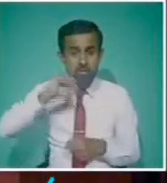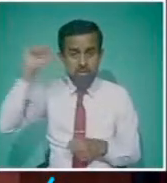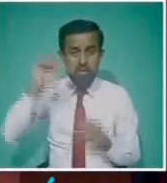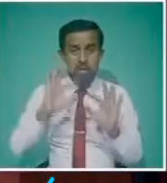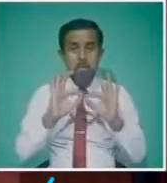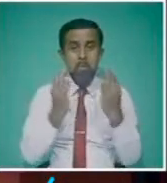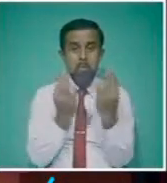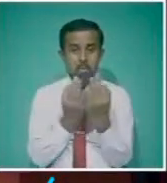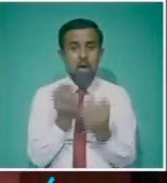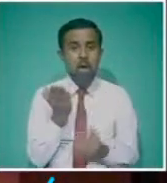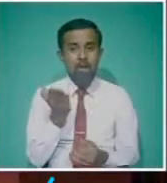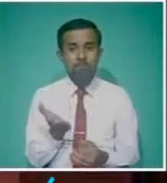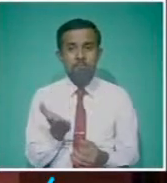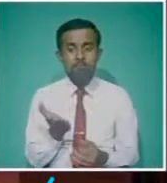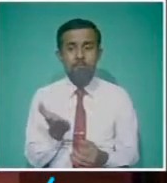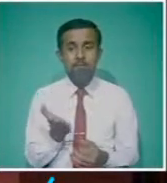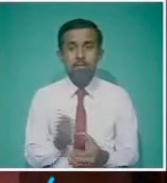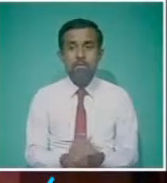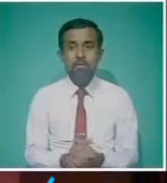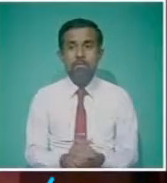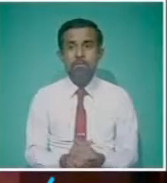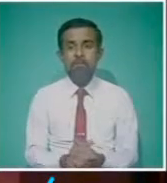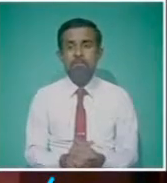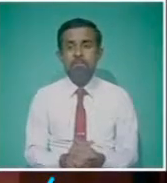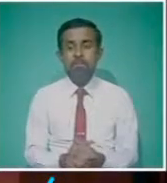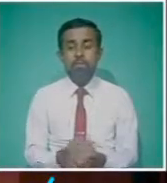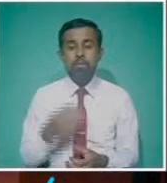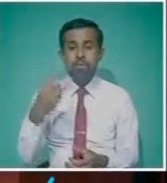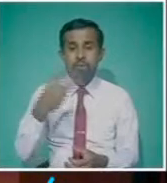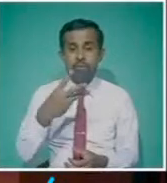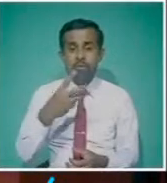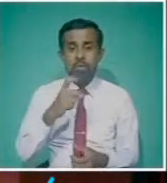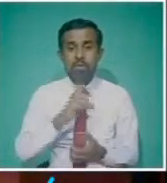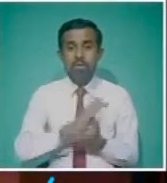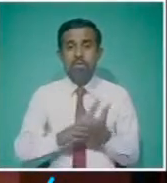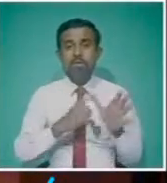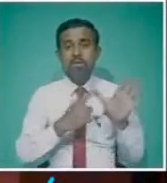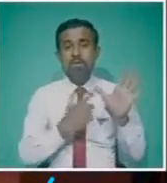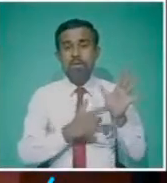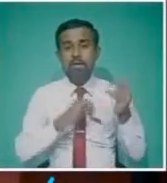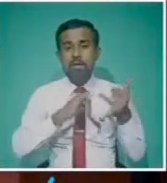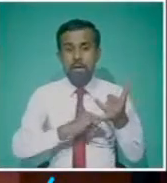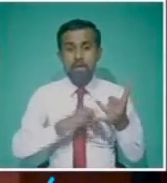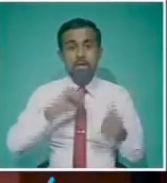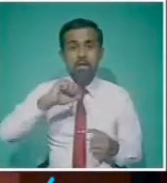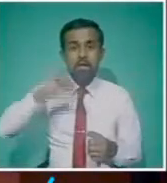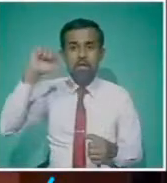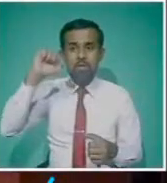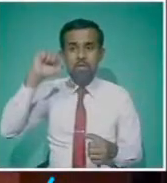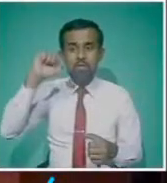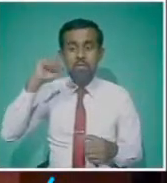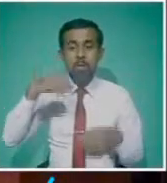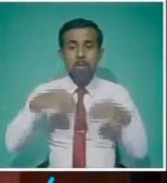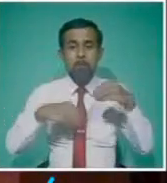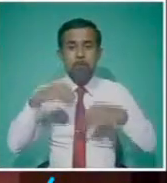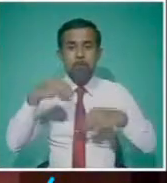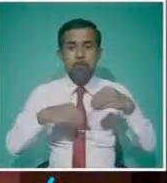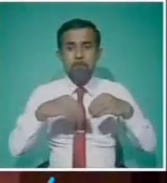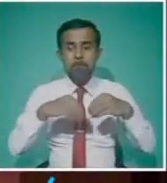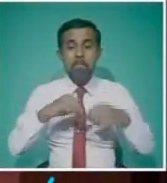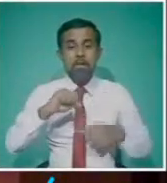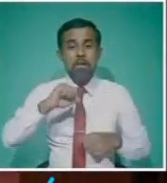King Charles III now wears the imperial crown, political power is wielded by